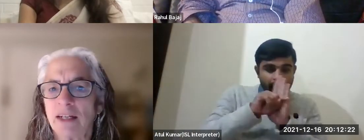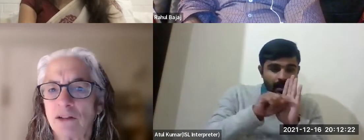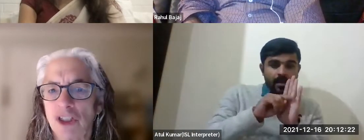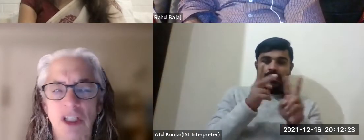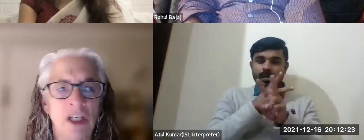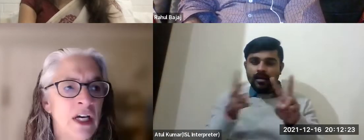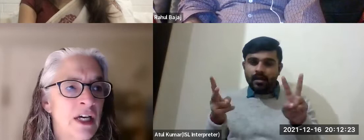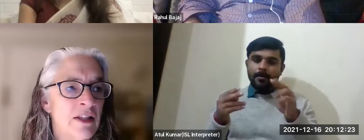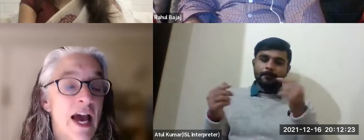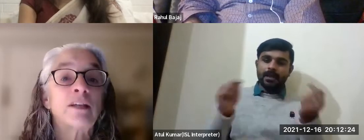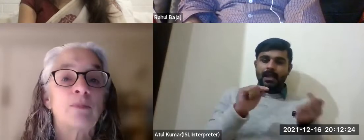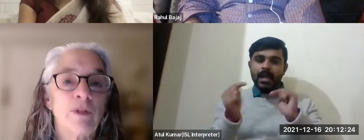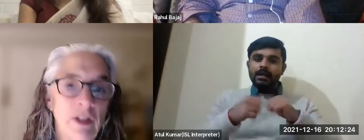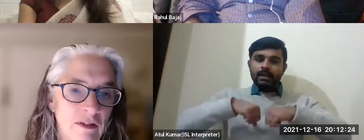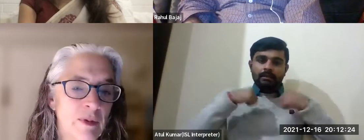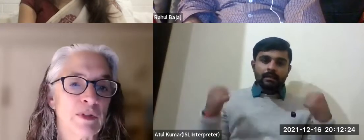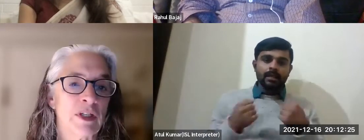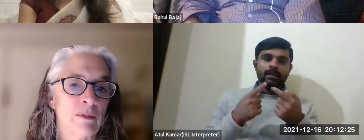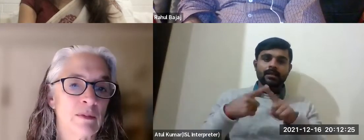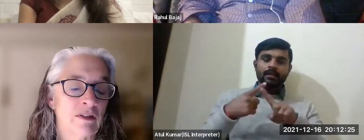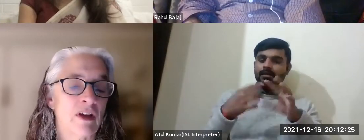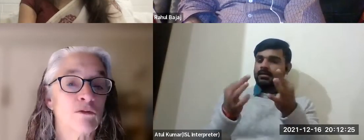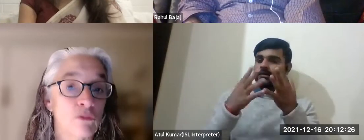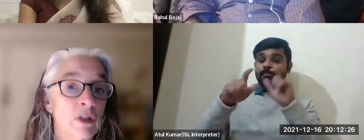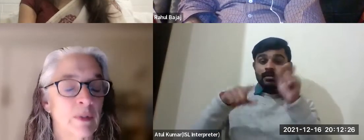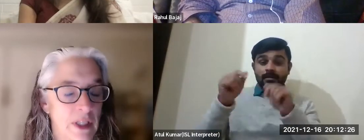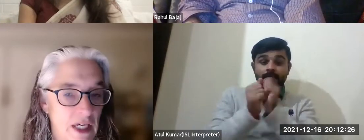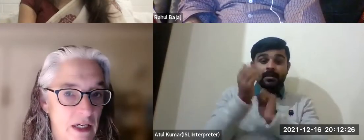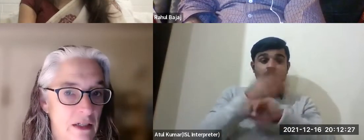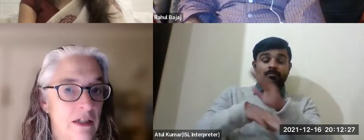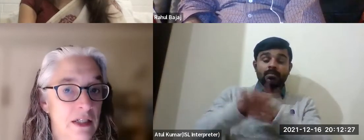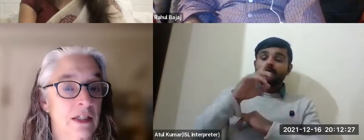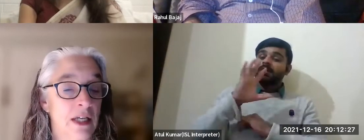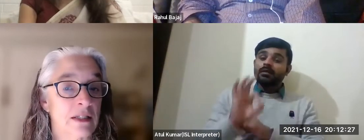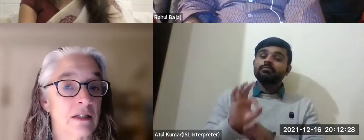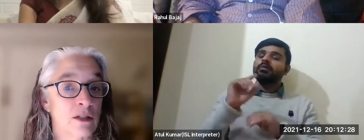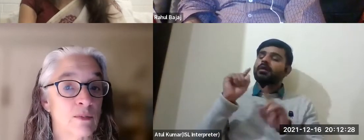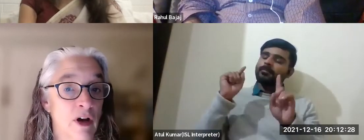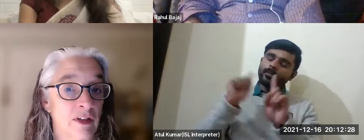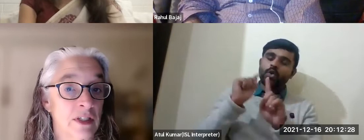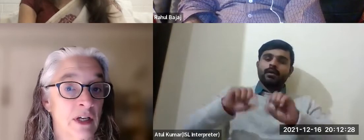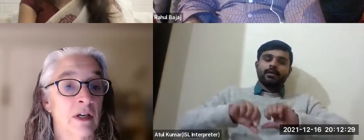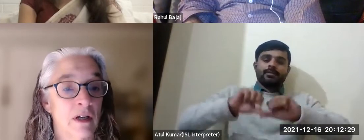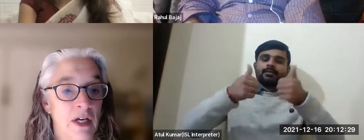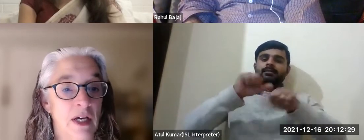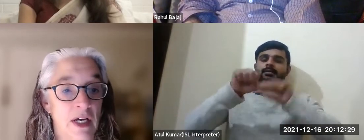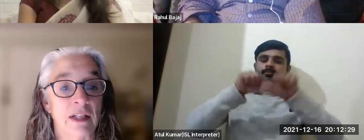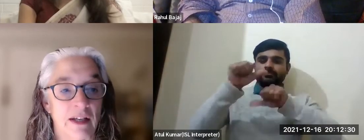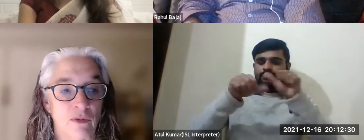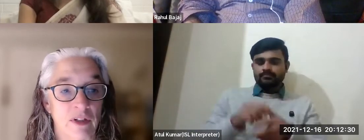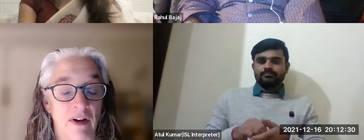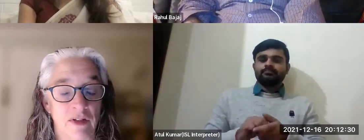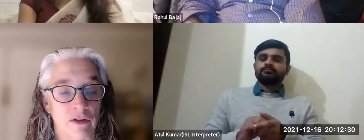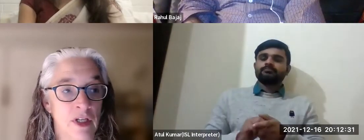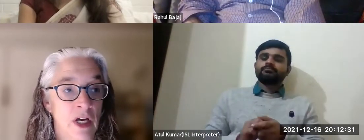of bad energy, the expertise of people with disabilities has really been the key to the success of this process in the